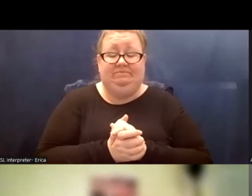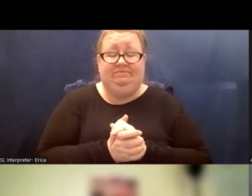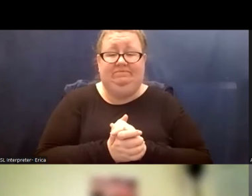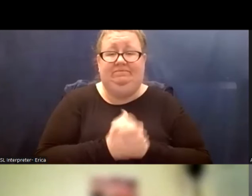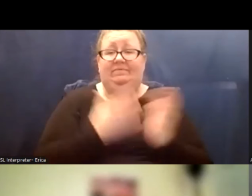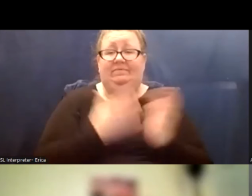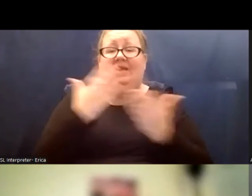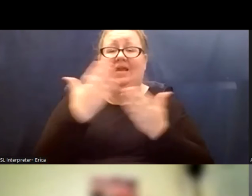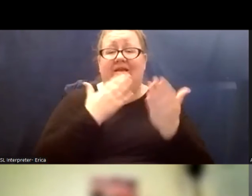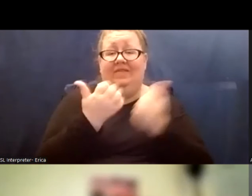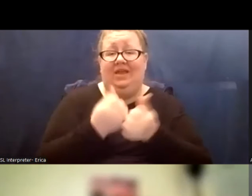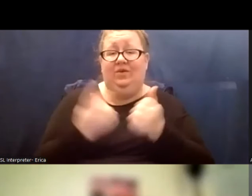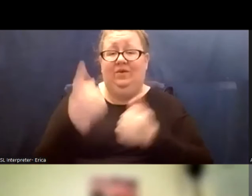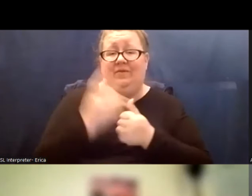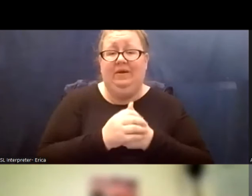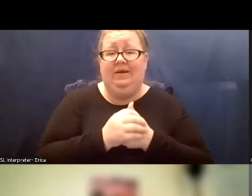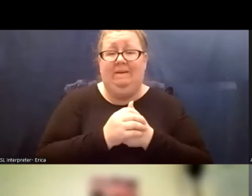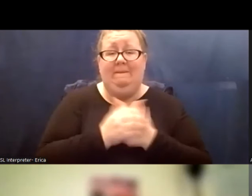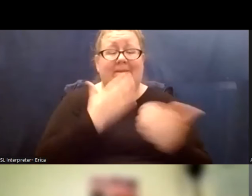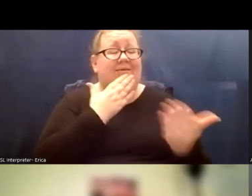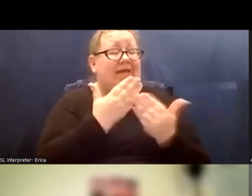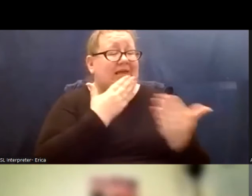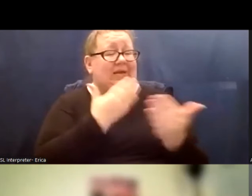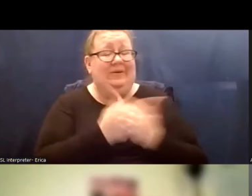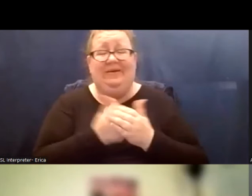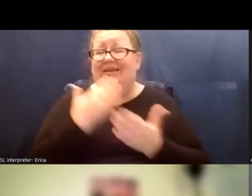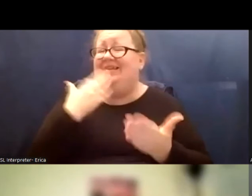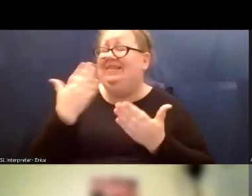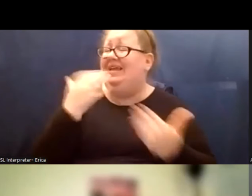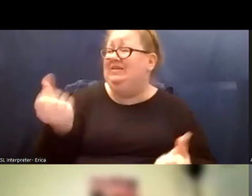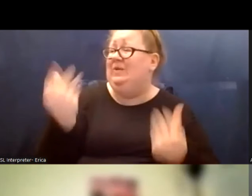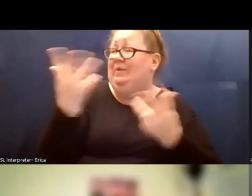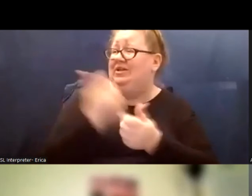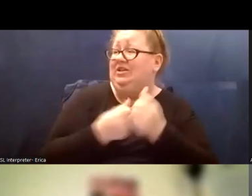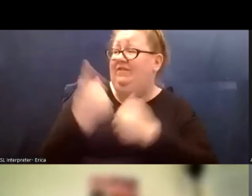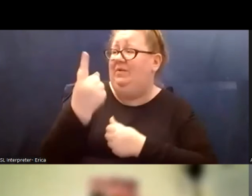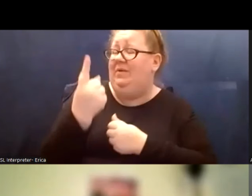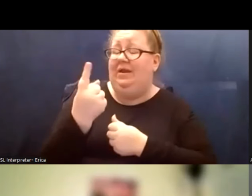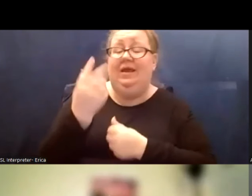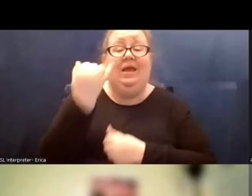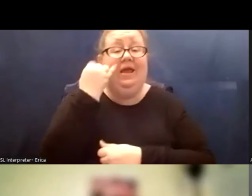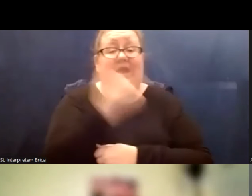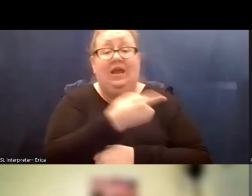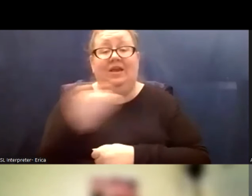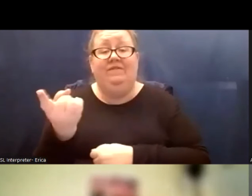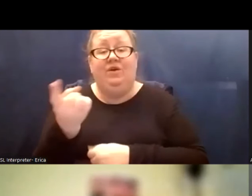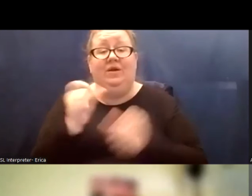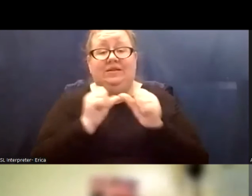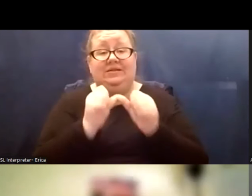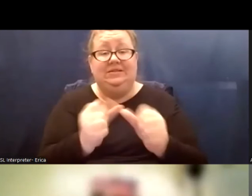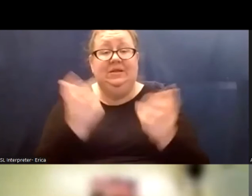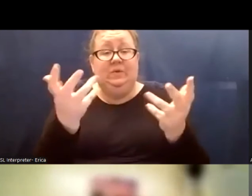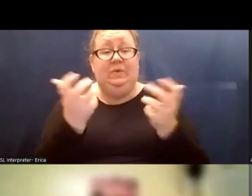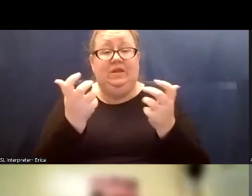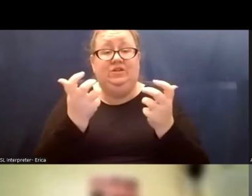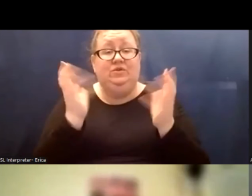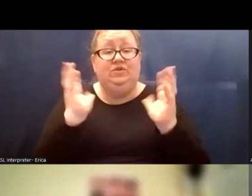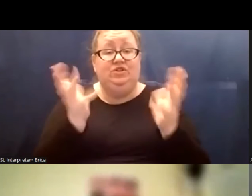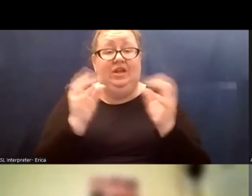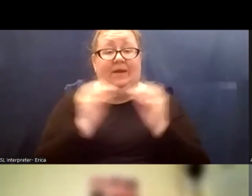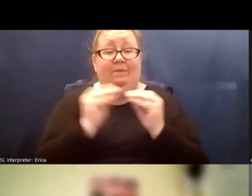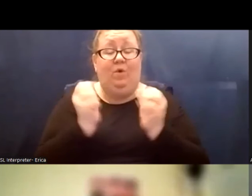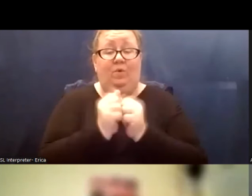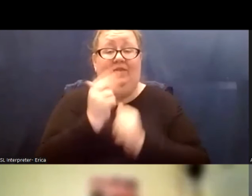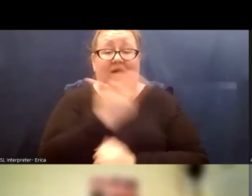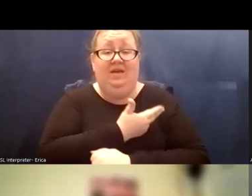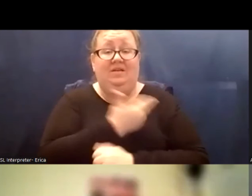Thank you, everyone. Thank you. Thanks so much, everyone. And if you Thank guys still would like to chat more with us,